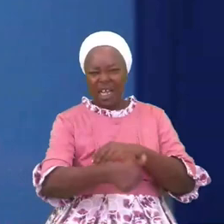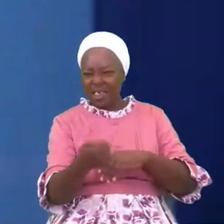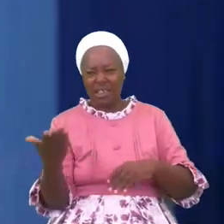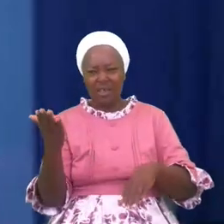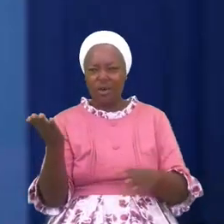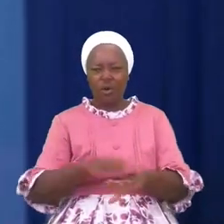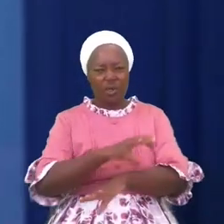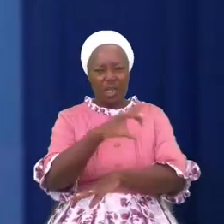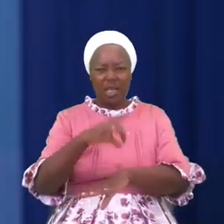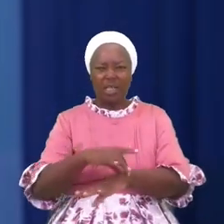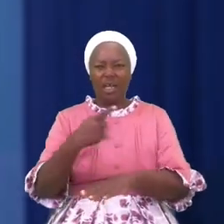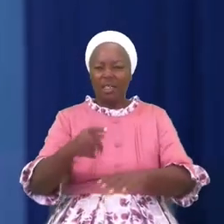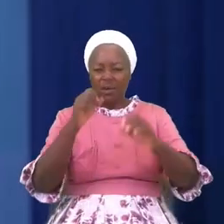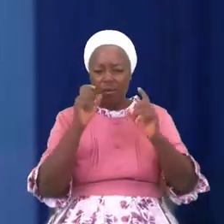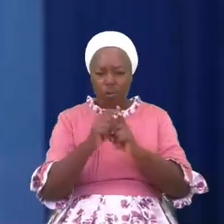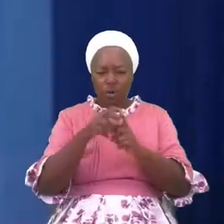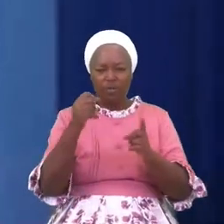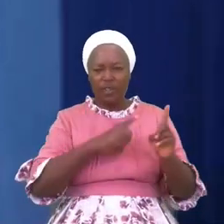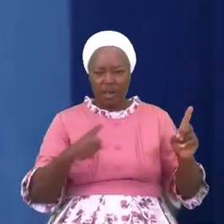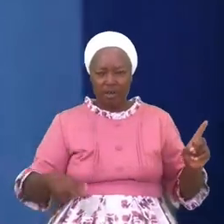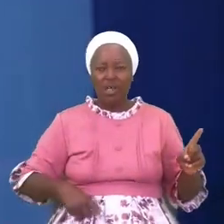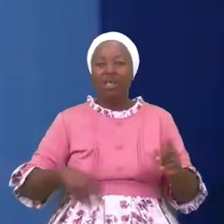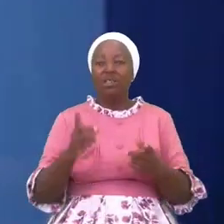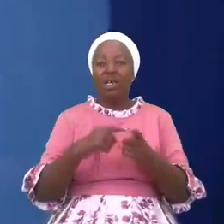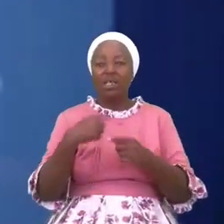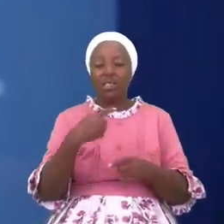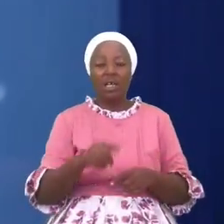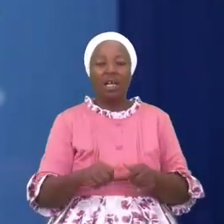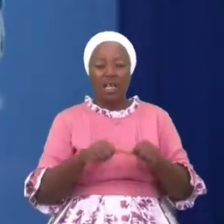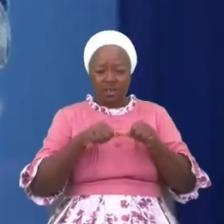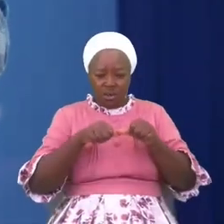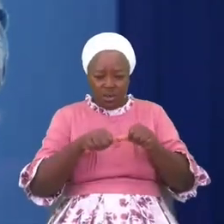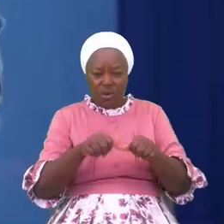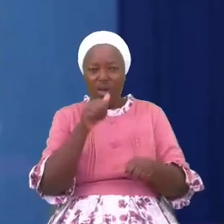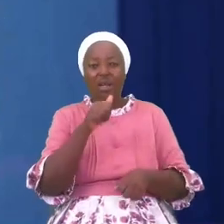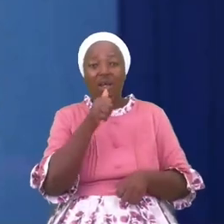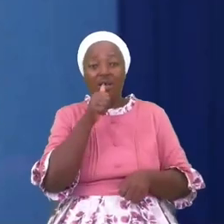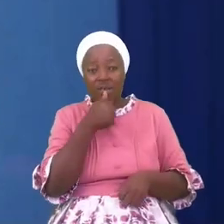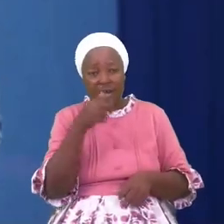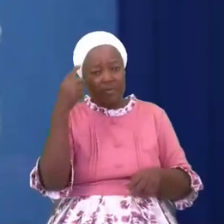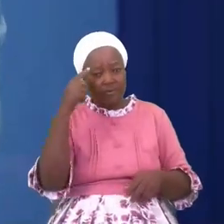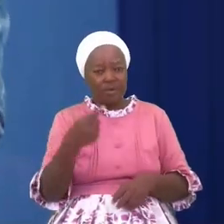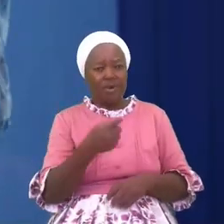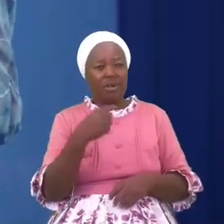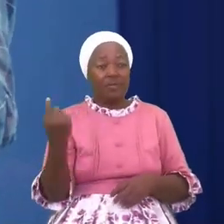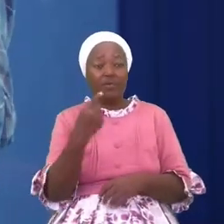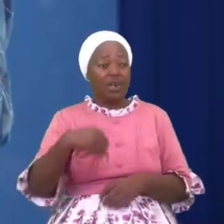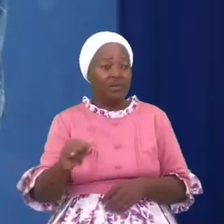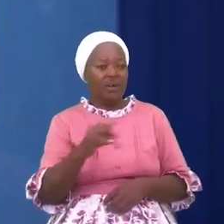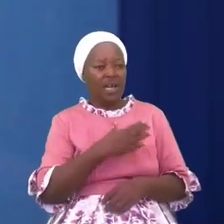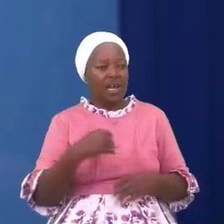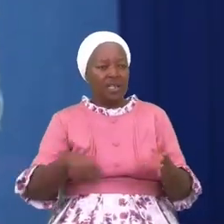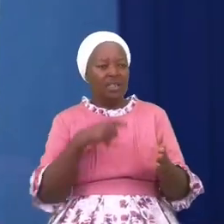says, endureth forever. And this is the word which by